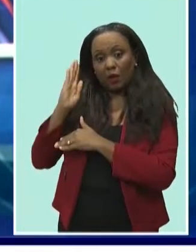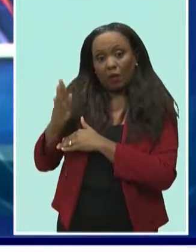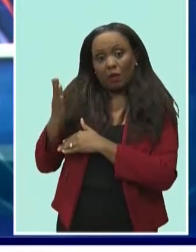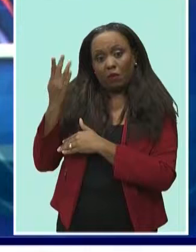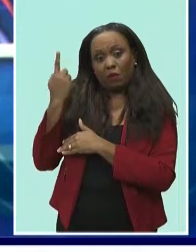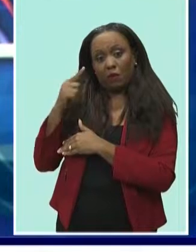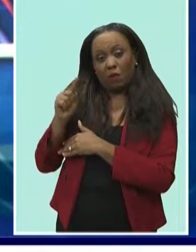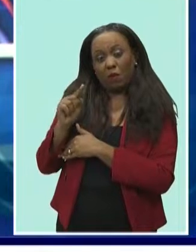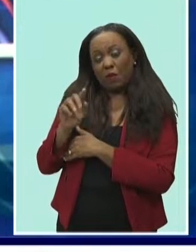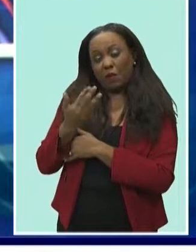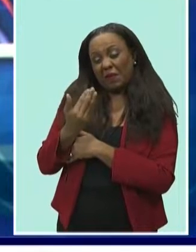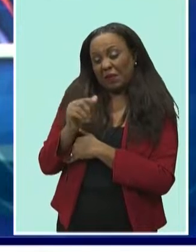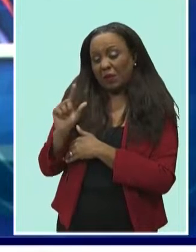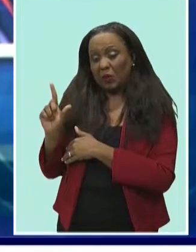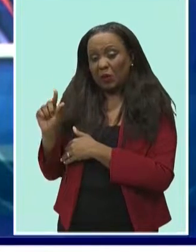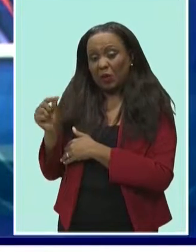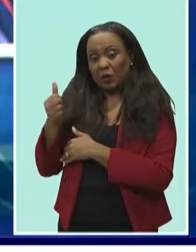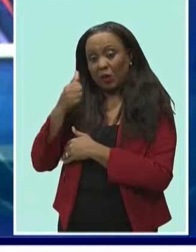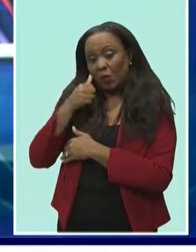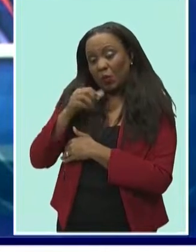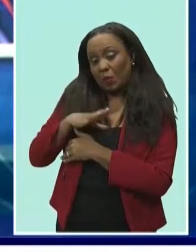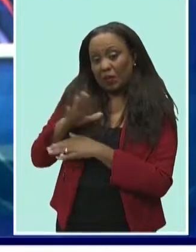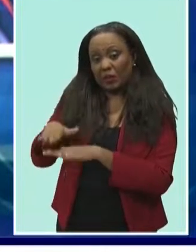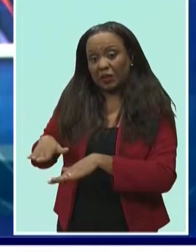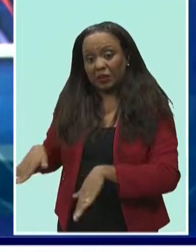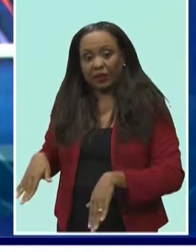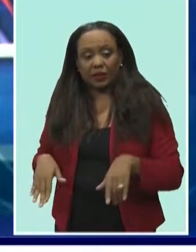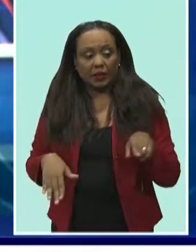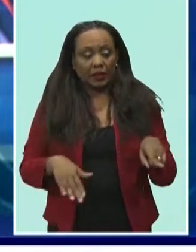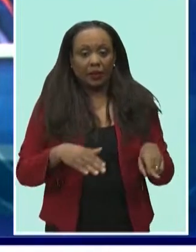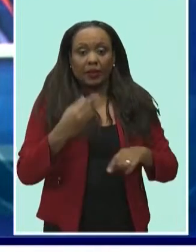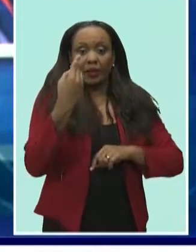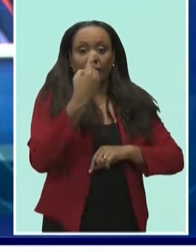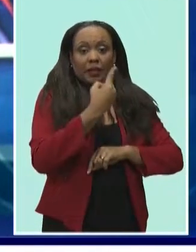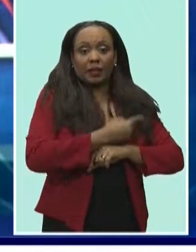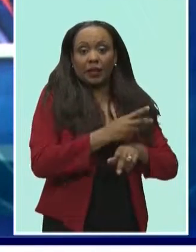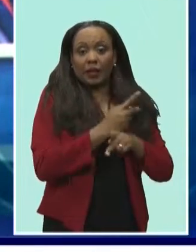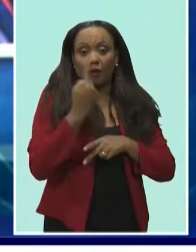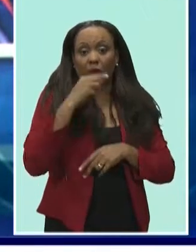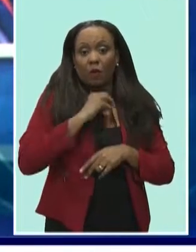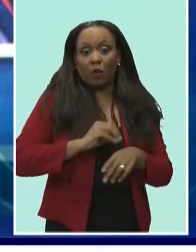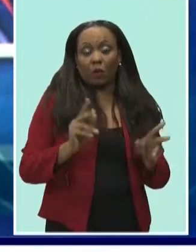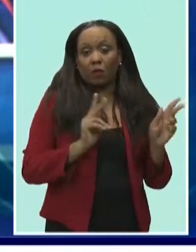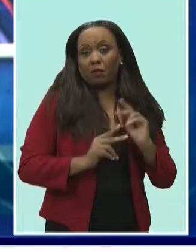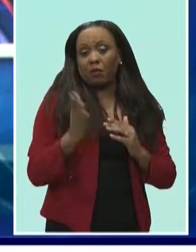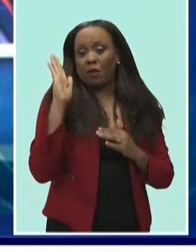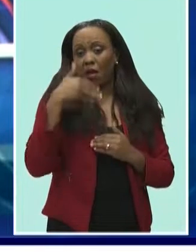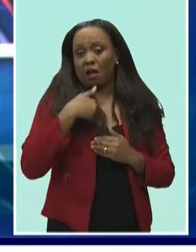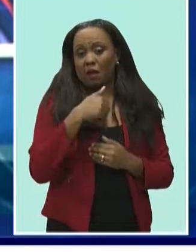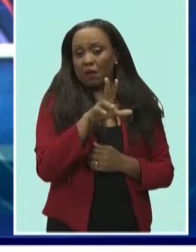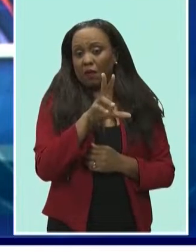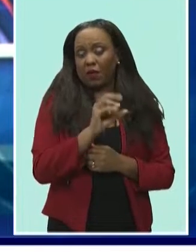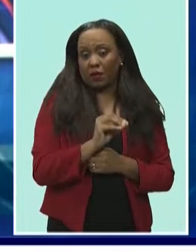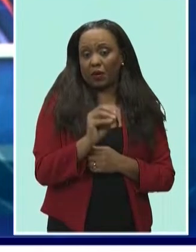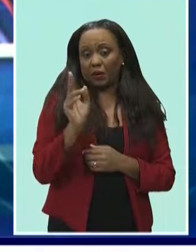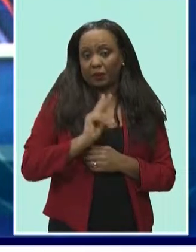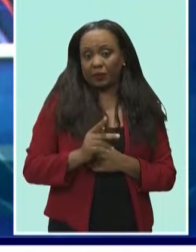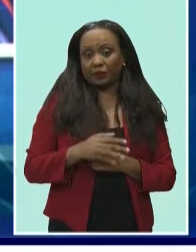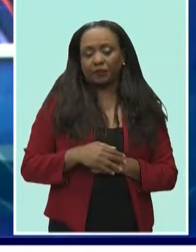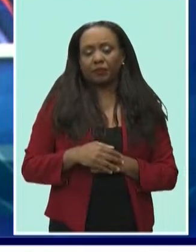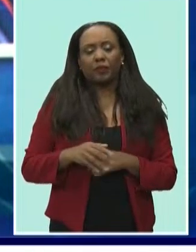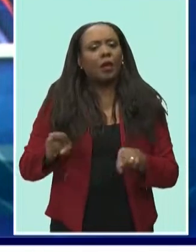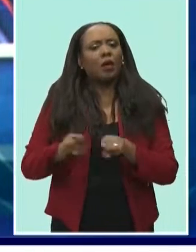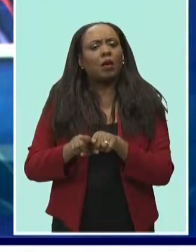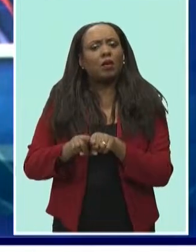center will accommodate approximately 30 senior citizens. In addition, the Salvation Army is also introducing a mentorship program where